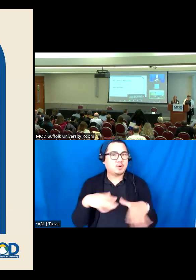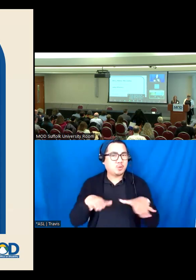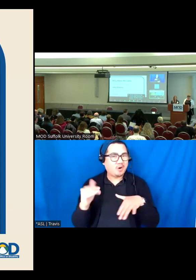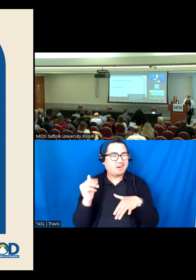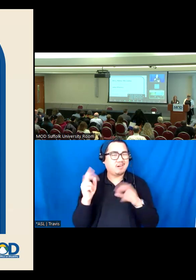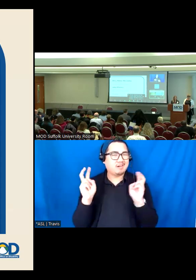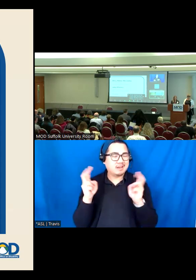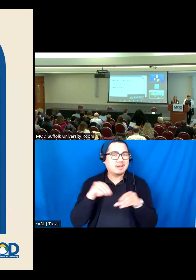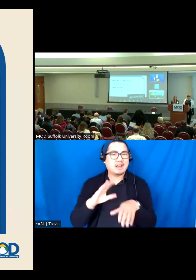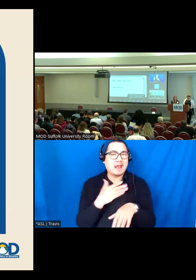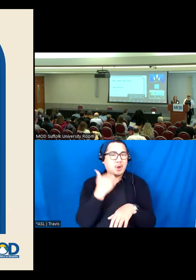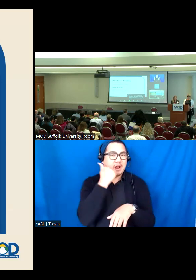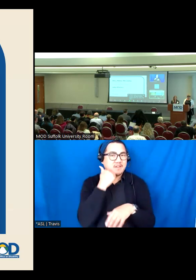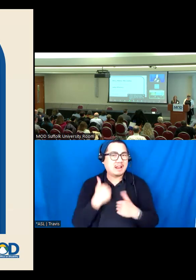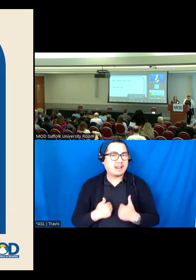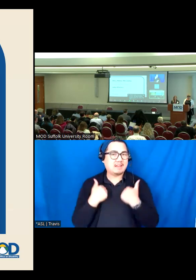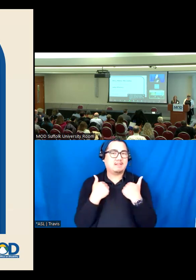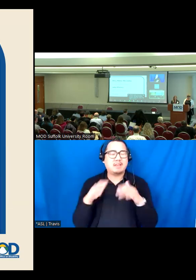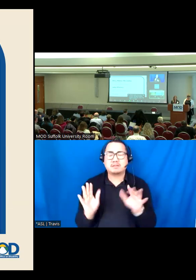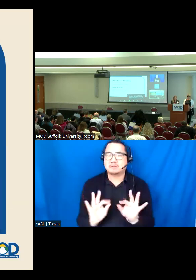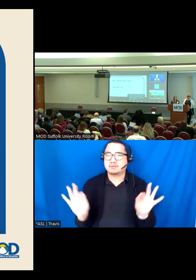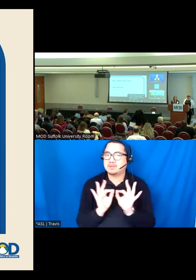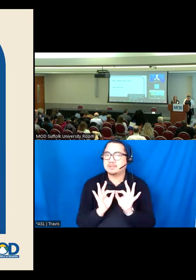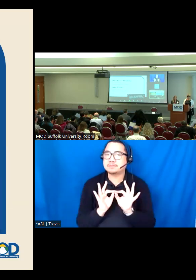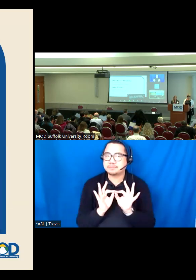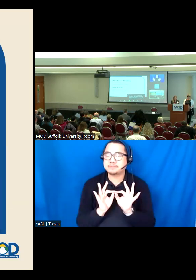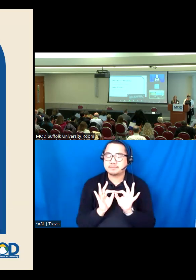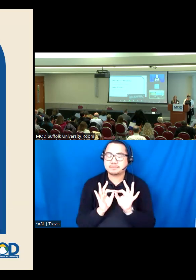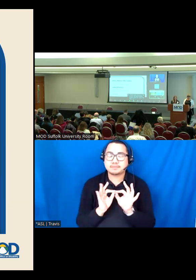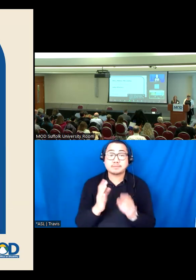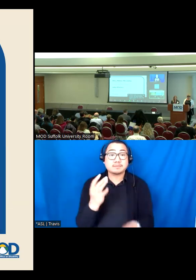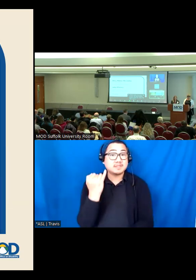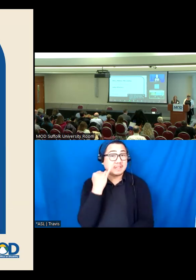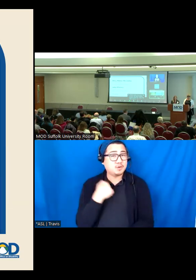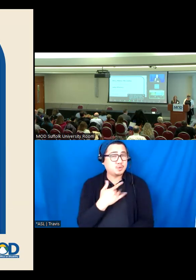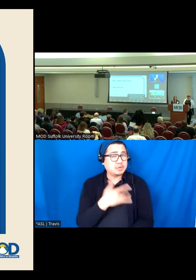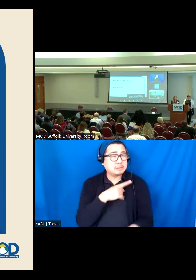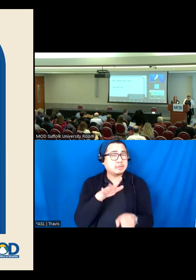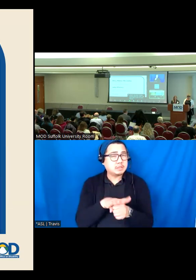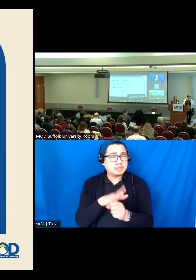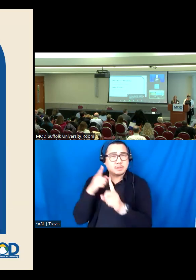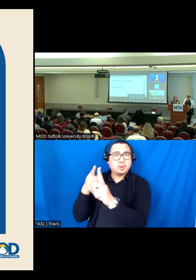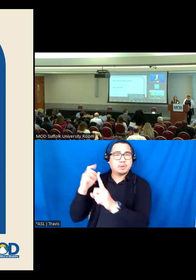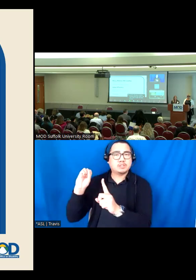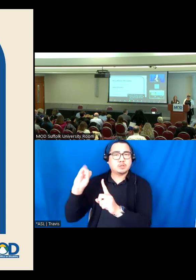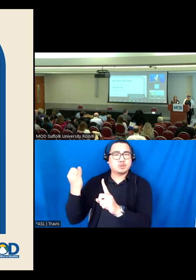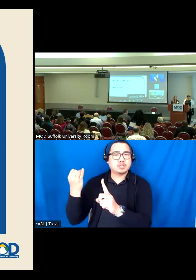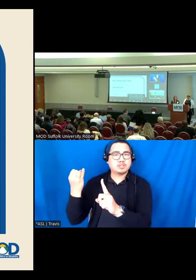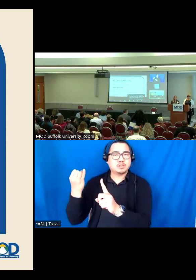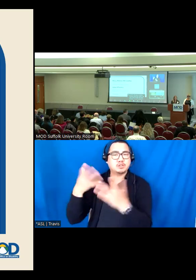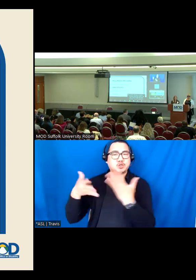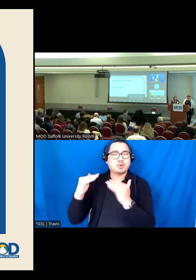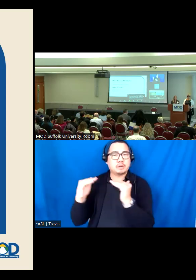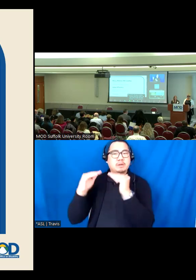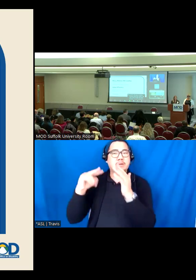our daily lives, which is so critical. And if you are committed to social justice, then you need to be